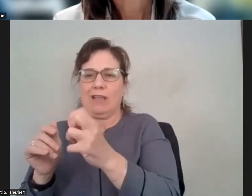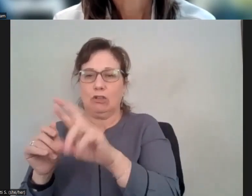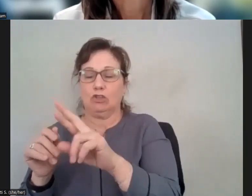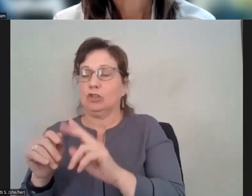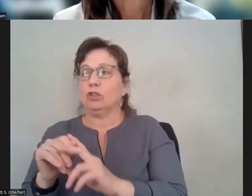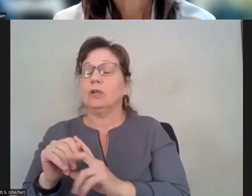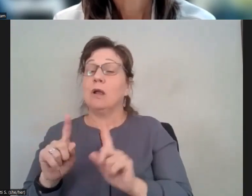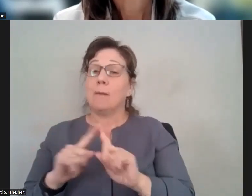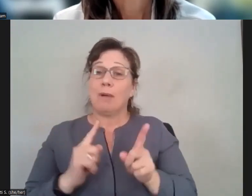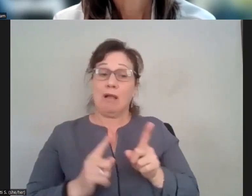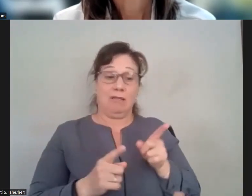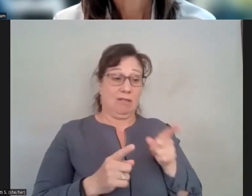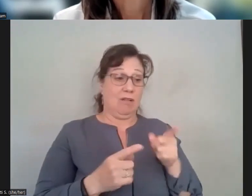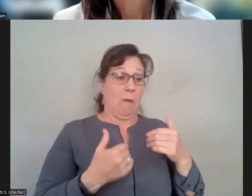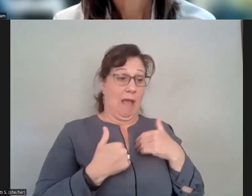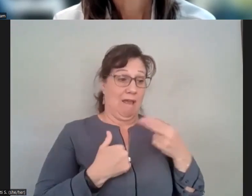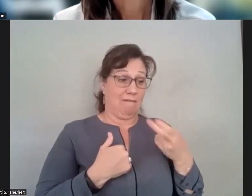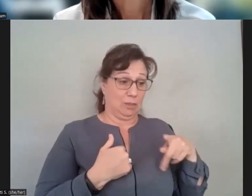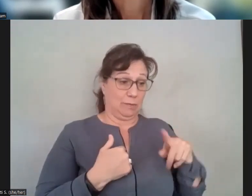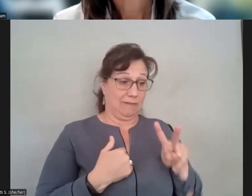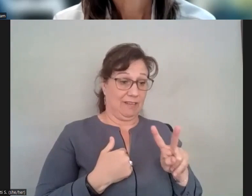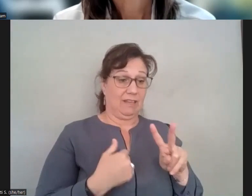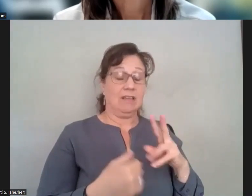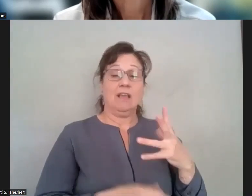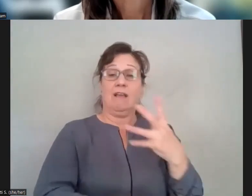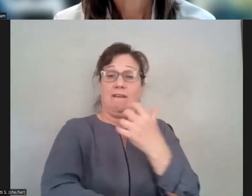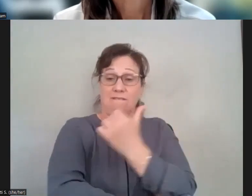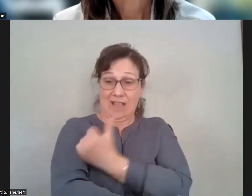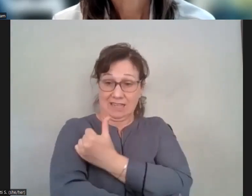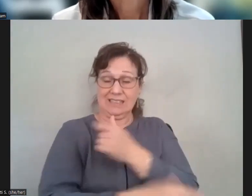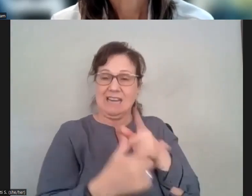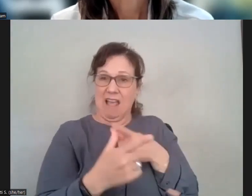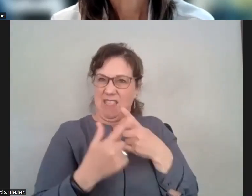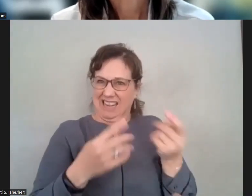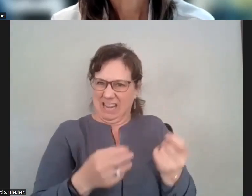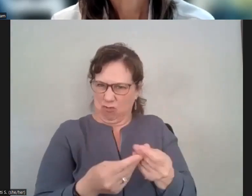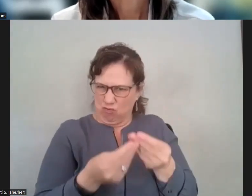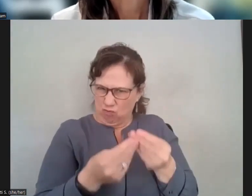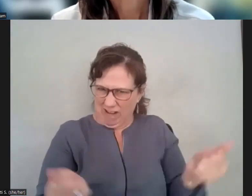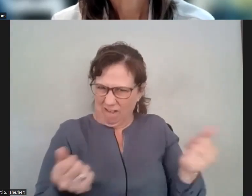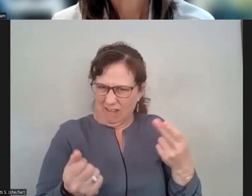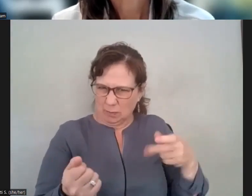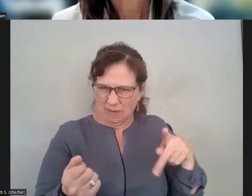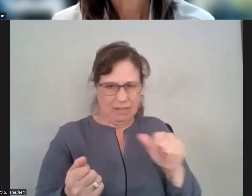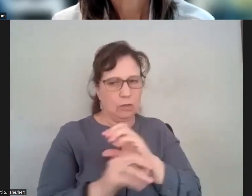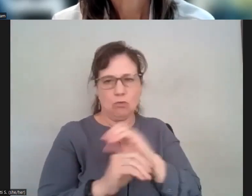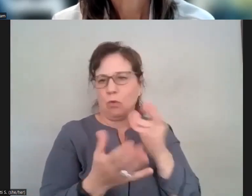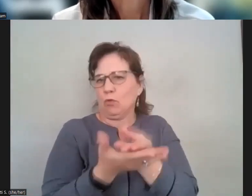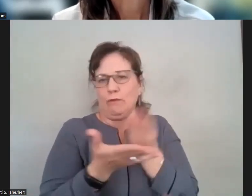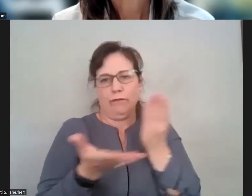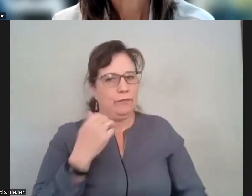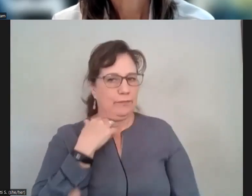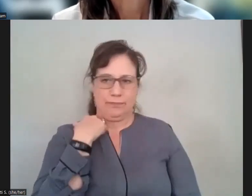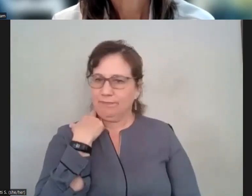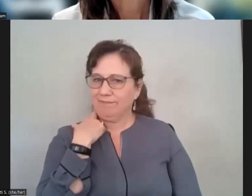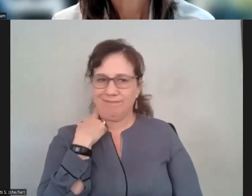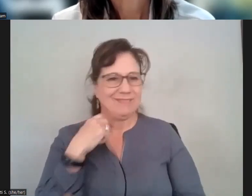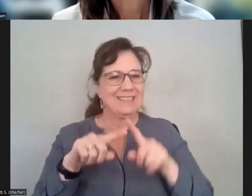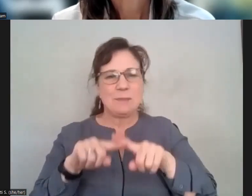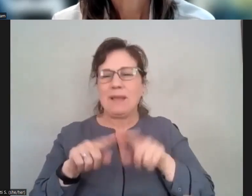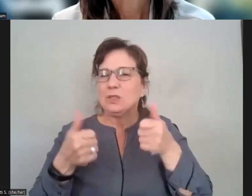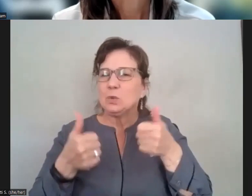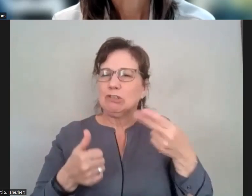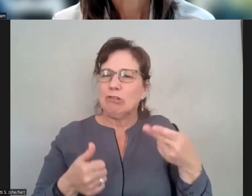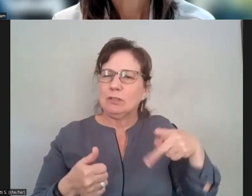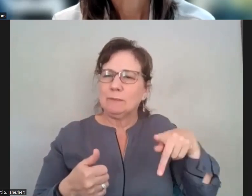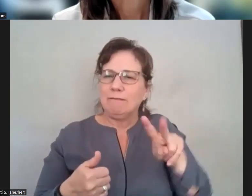HPV vaccine will actually get rid of the HPV that you already have. Again, it depends on which HPV strain that you have.